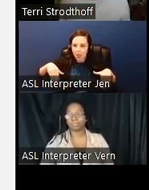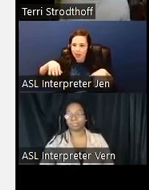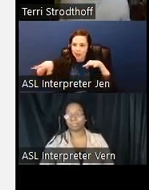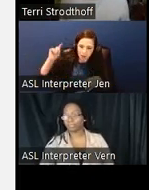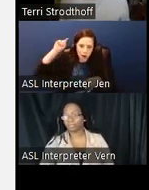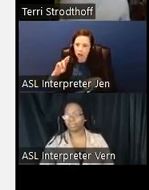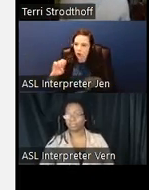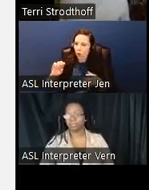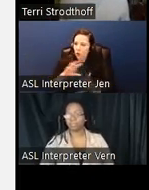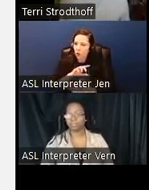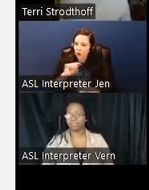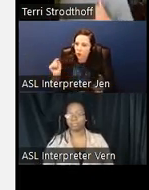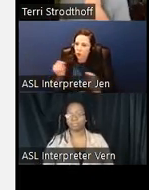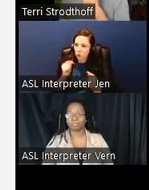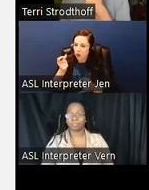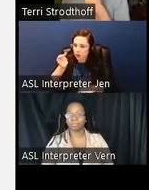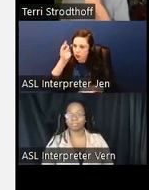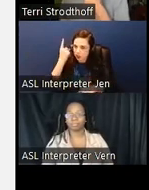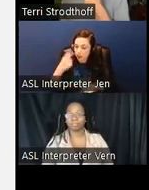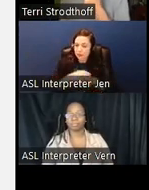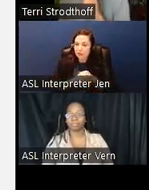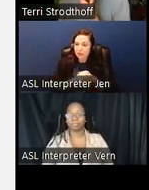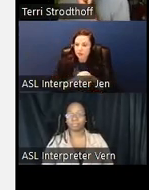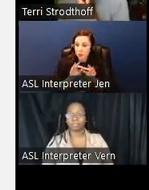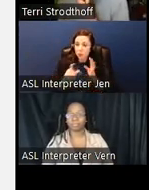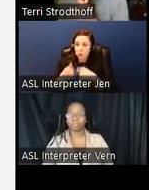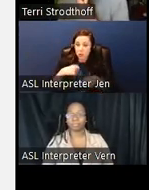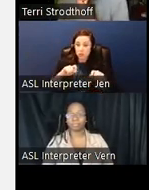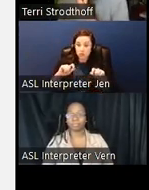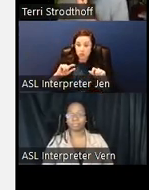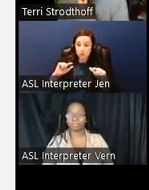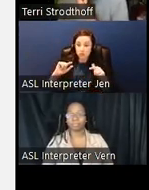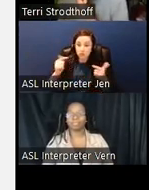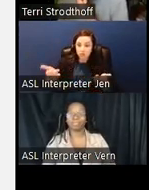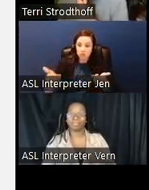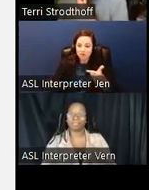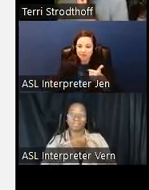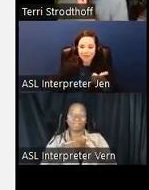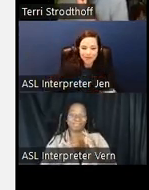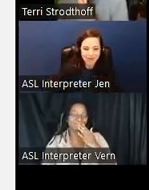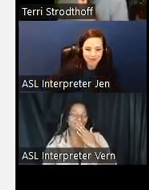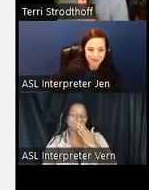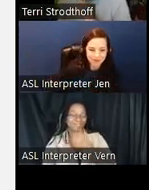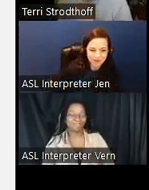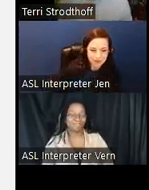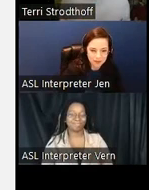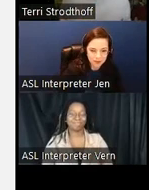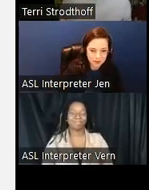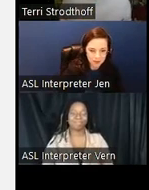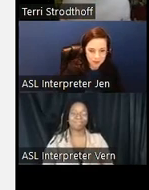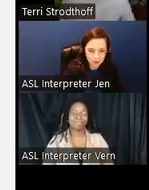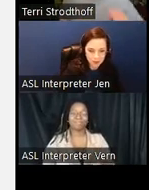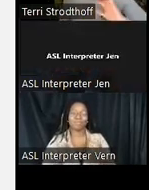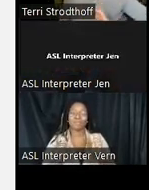understanding. And so we get grown and we're like, why did this happen? Why am I like this? Who am I? And we're